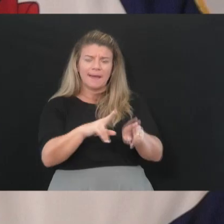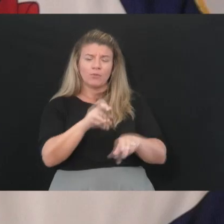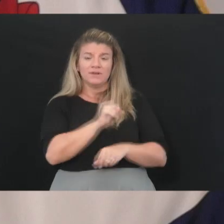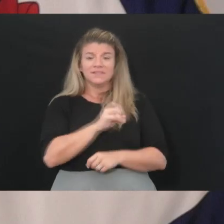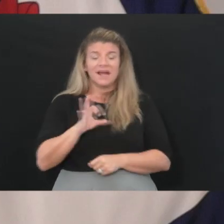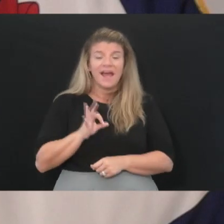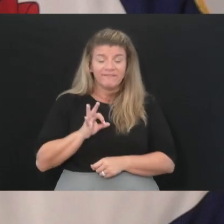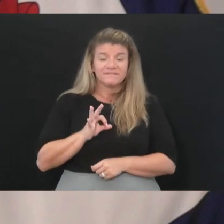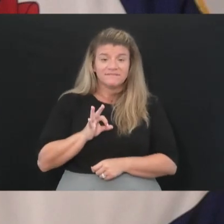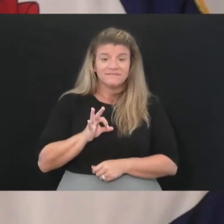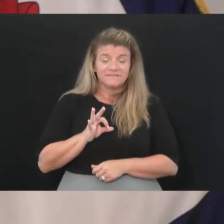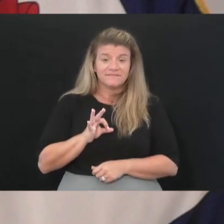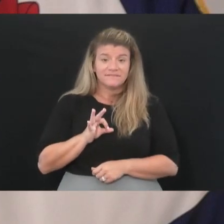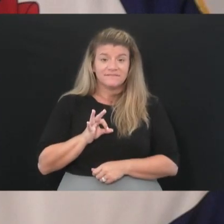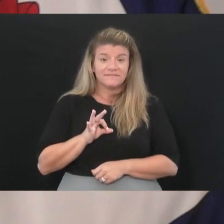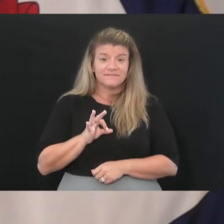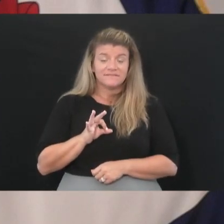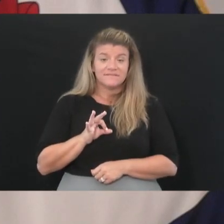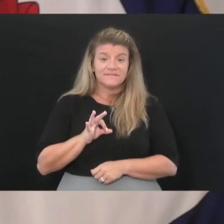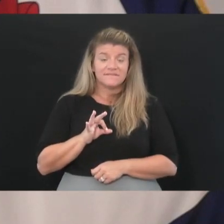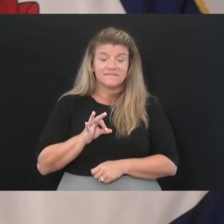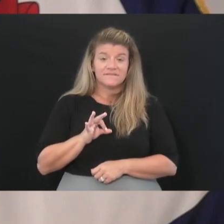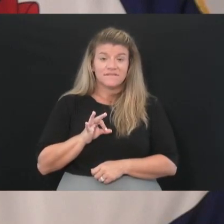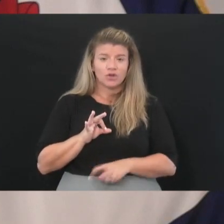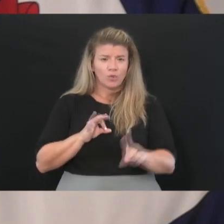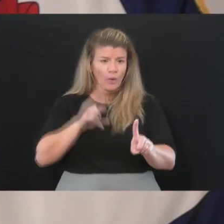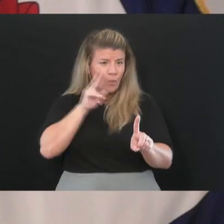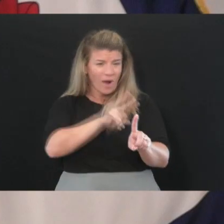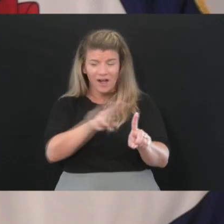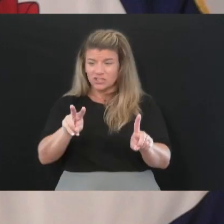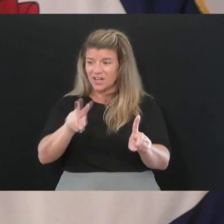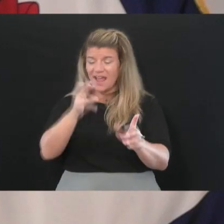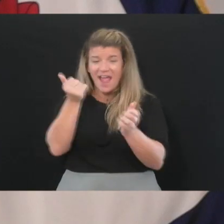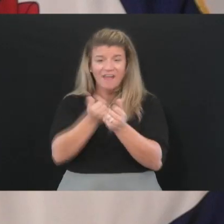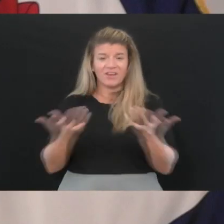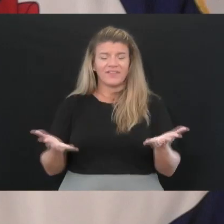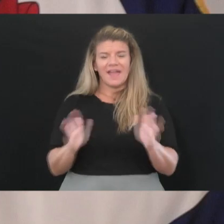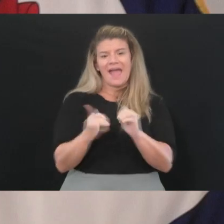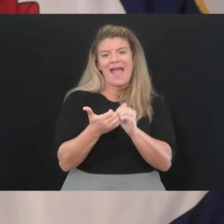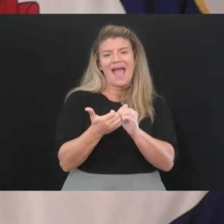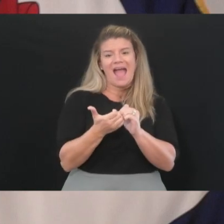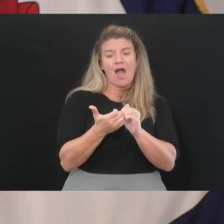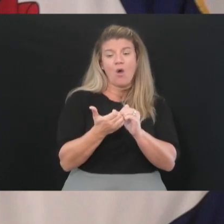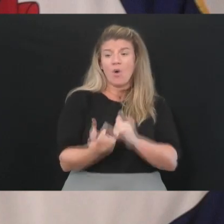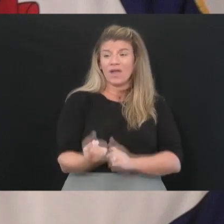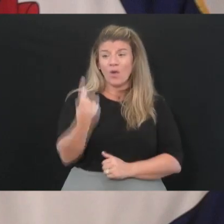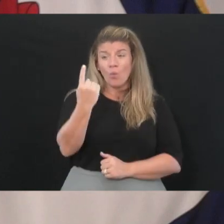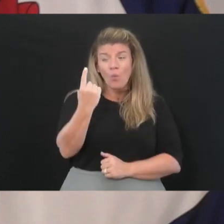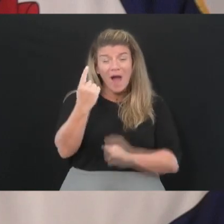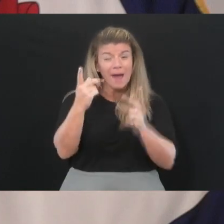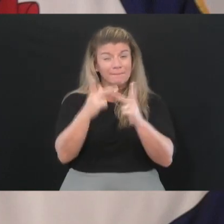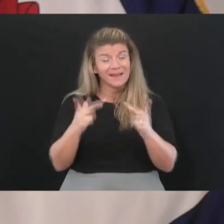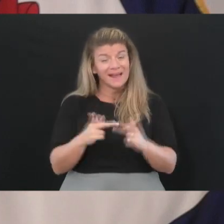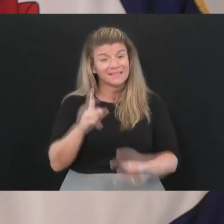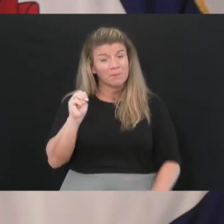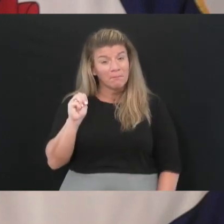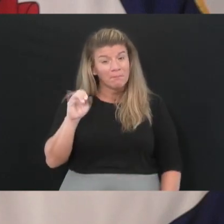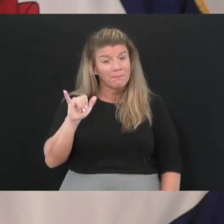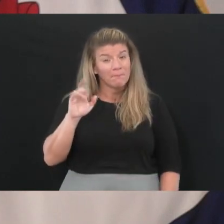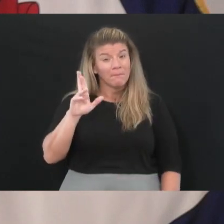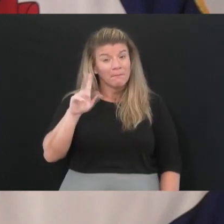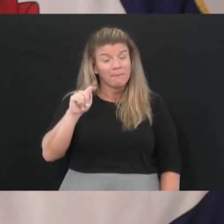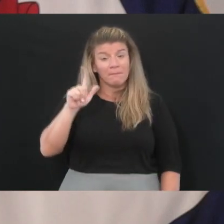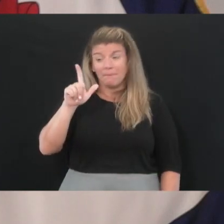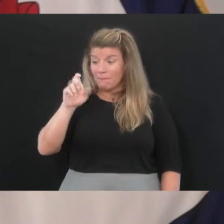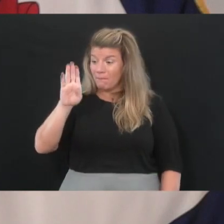and just from the standpoint of, of all things, how in the world could one place, Myrtle Beach, and Myrtle Beach